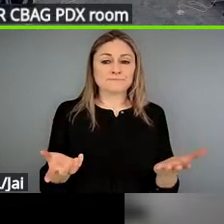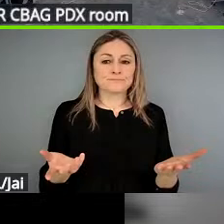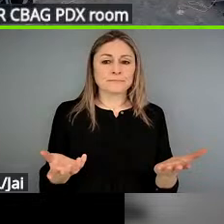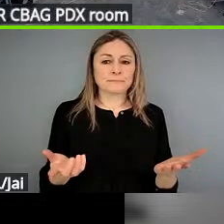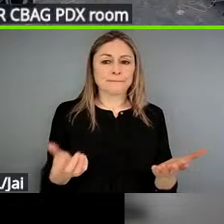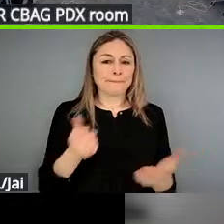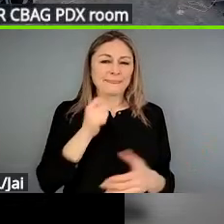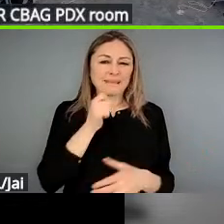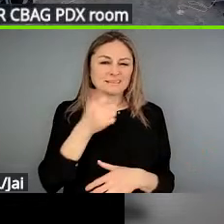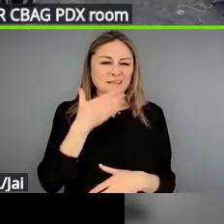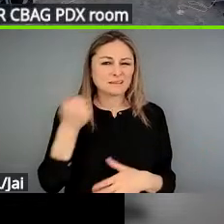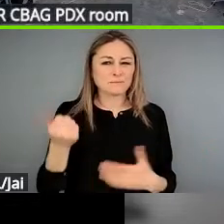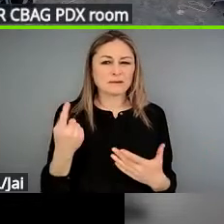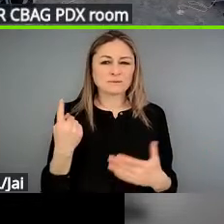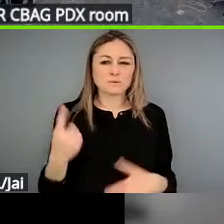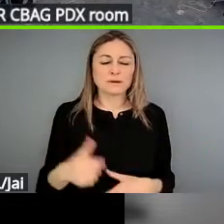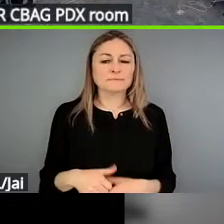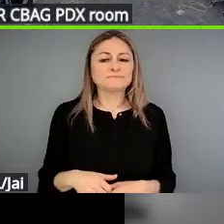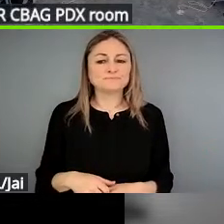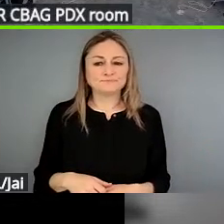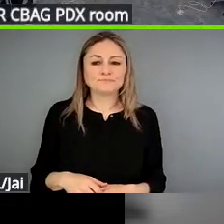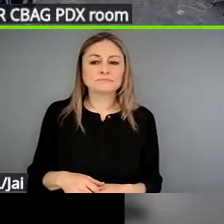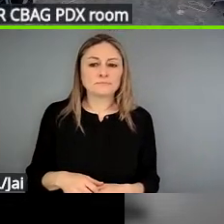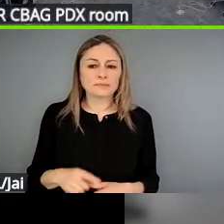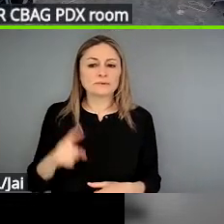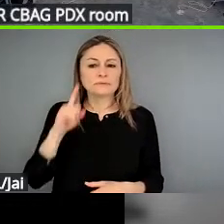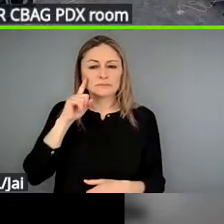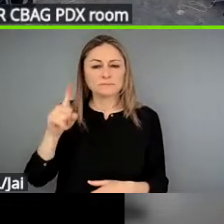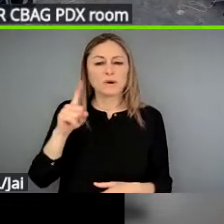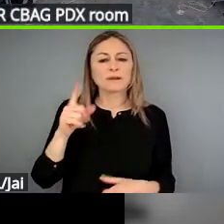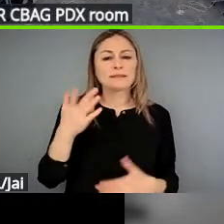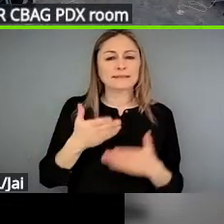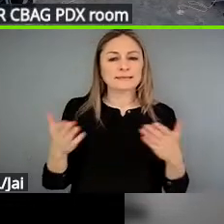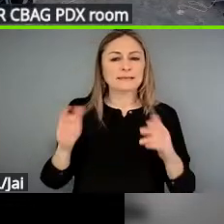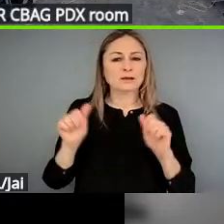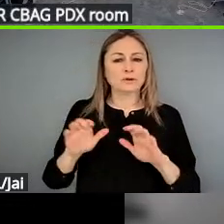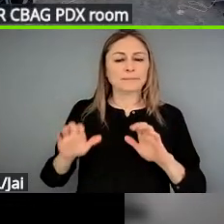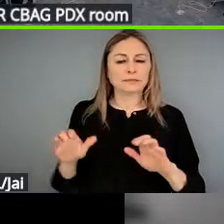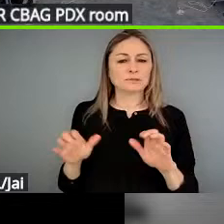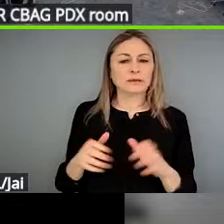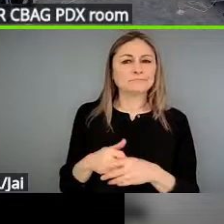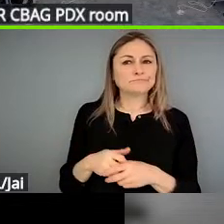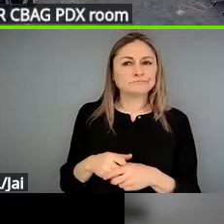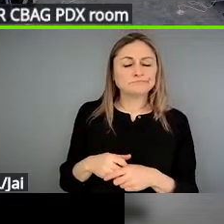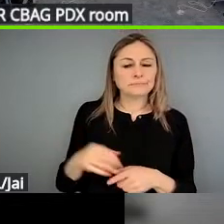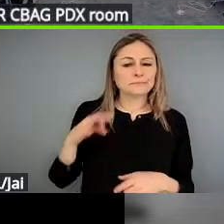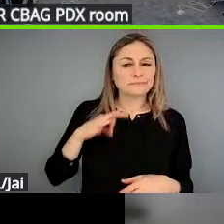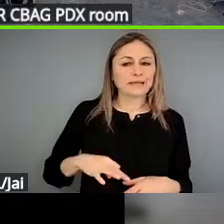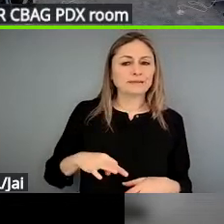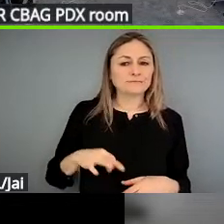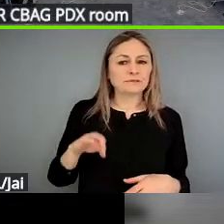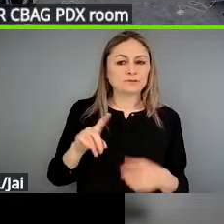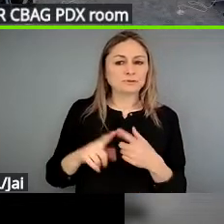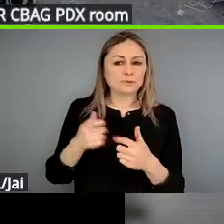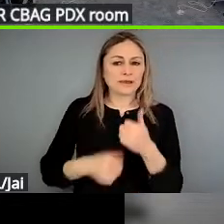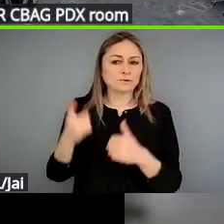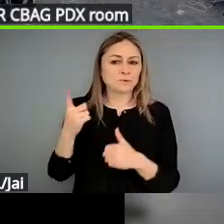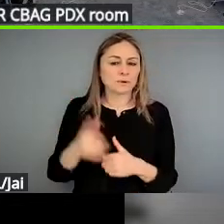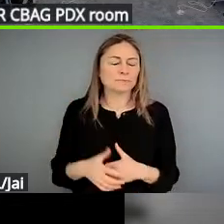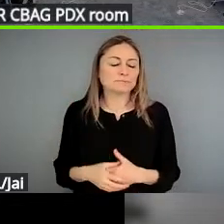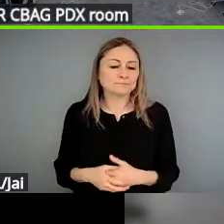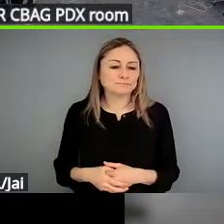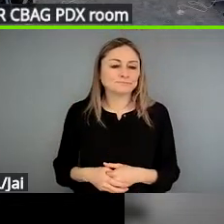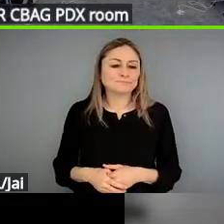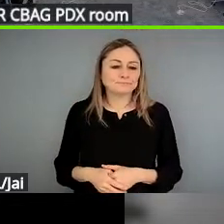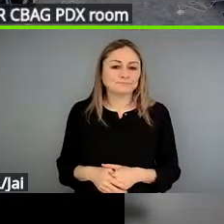optimal, and that there are smart things that can be done that would be beneficial to everybody.